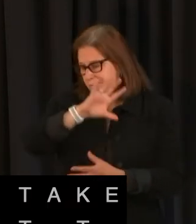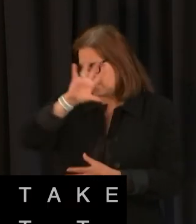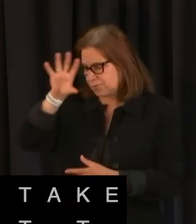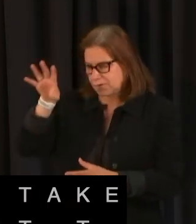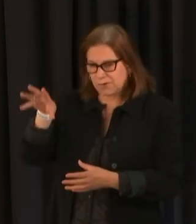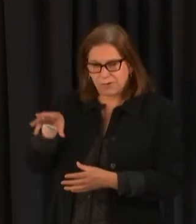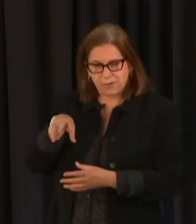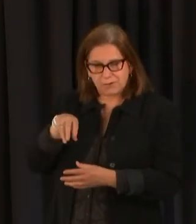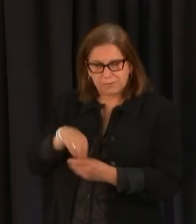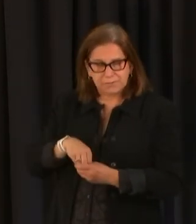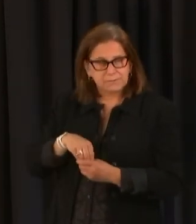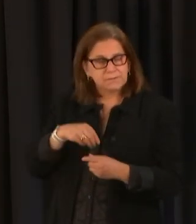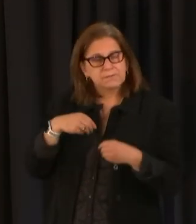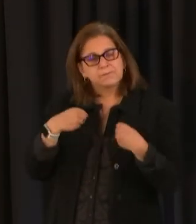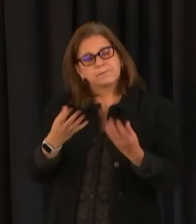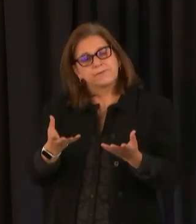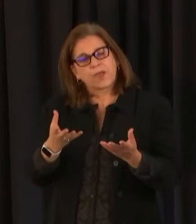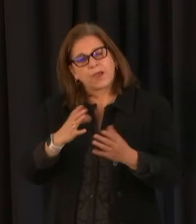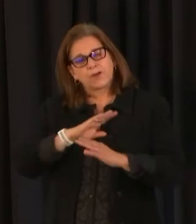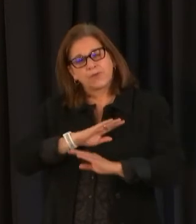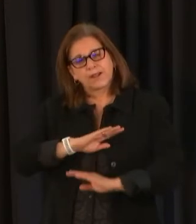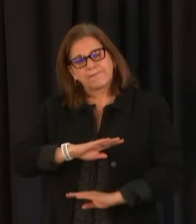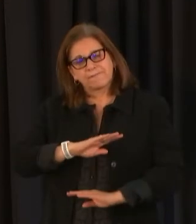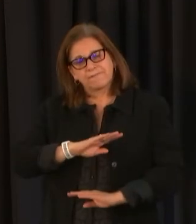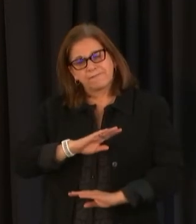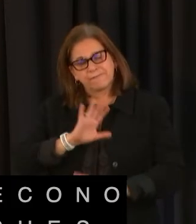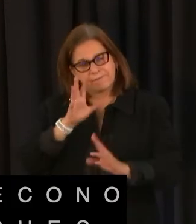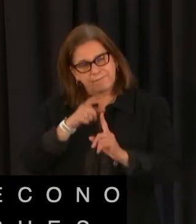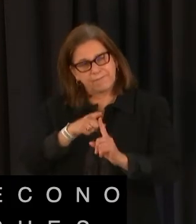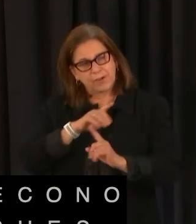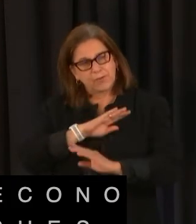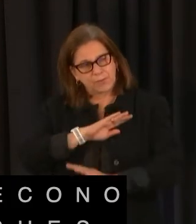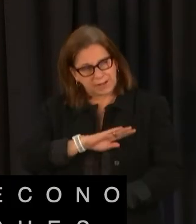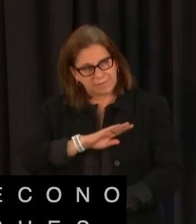those relief issues are important. We are